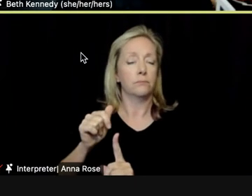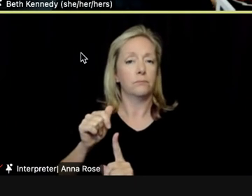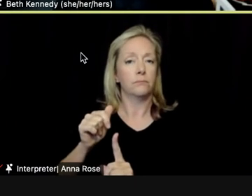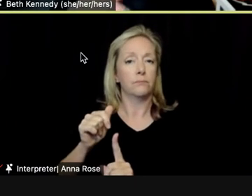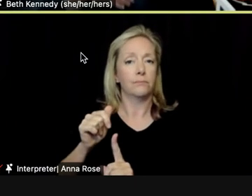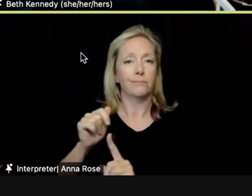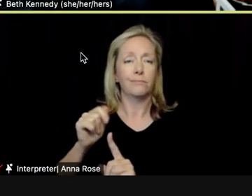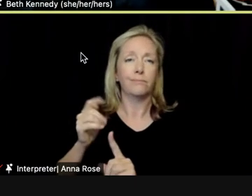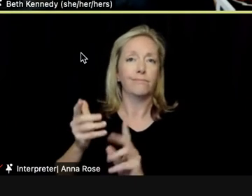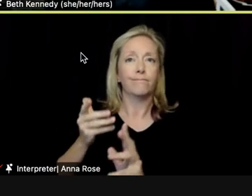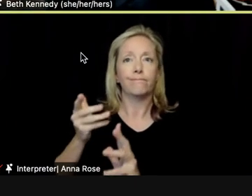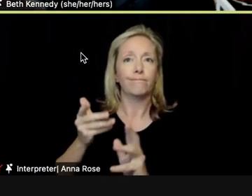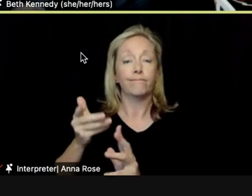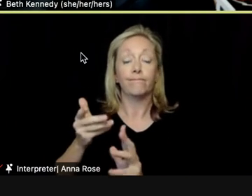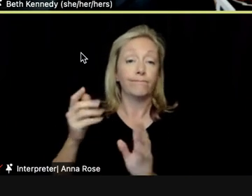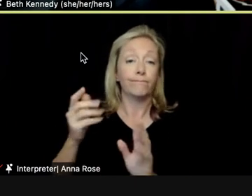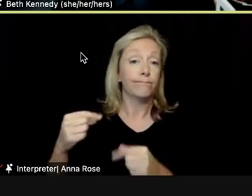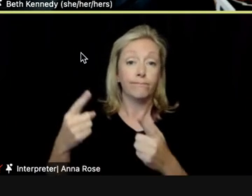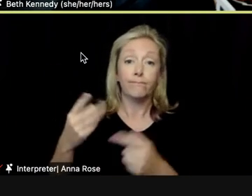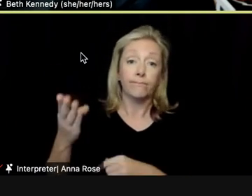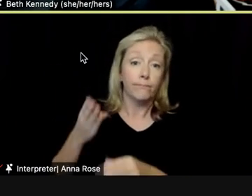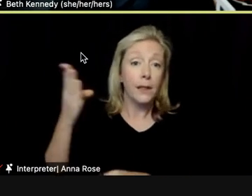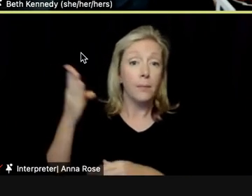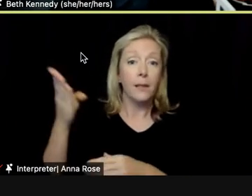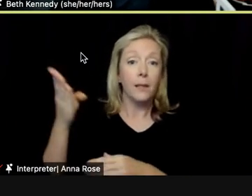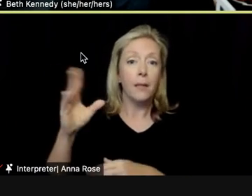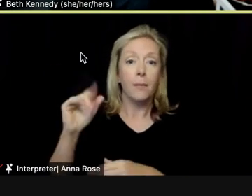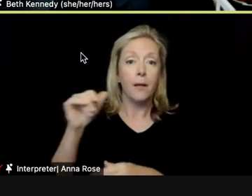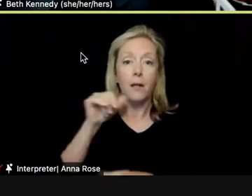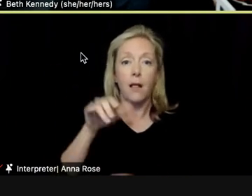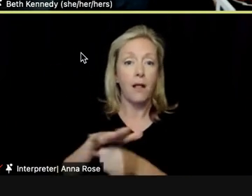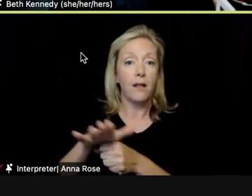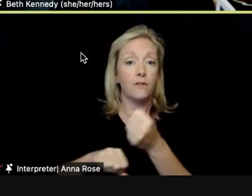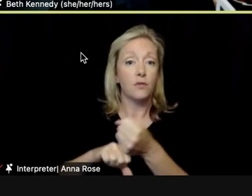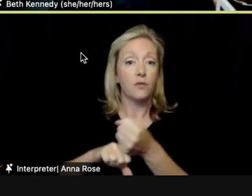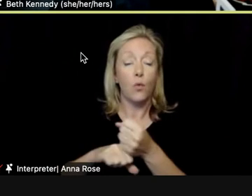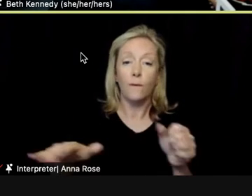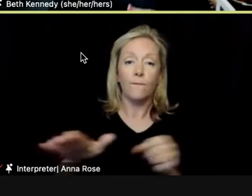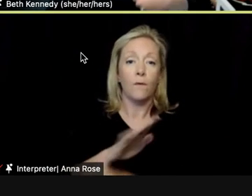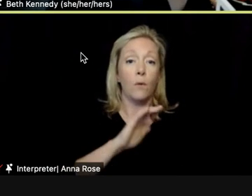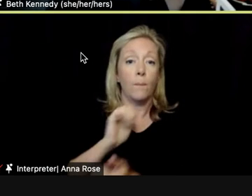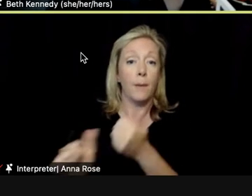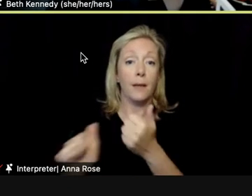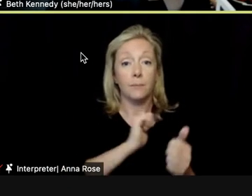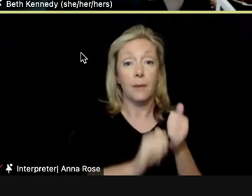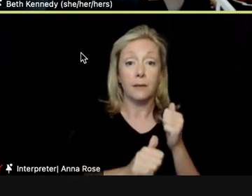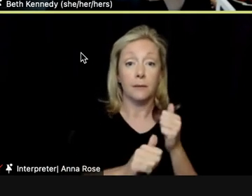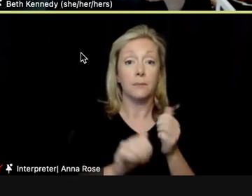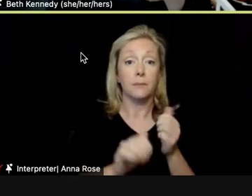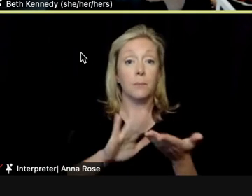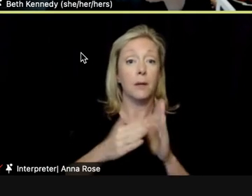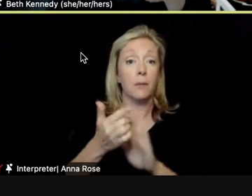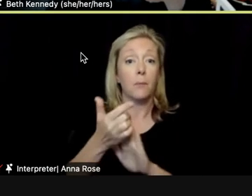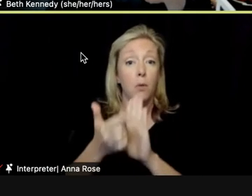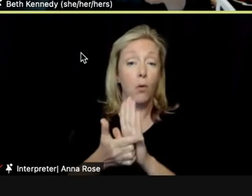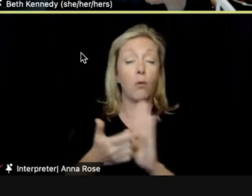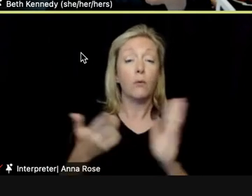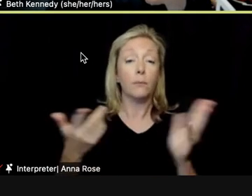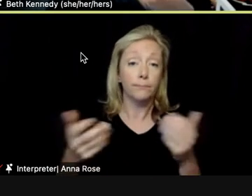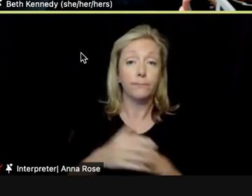it just hasn't been able to garner enough support to go all the way through yet. But if you